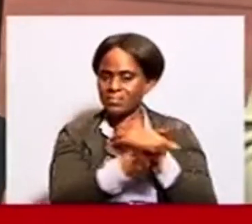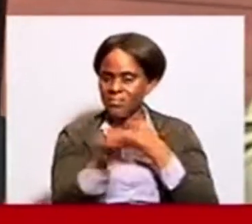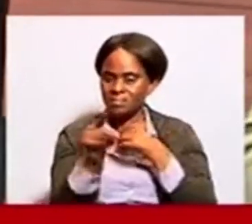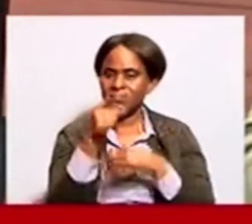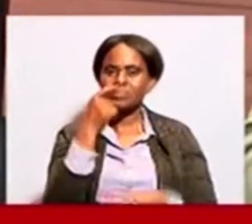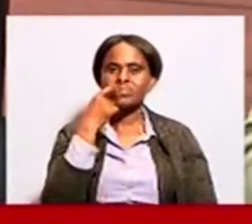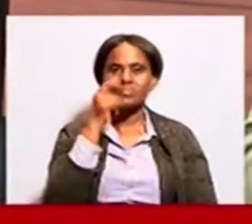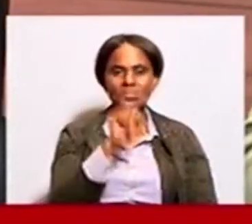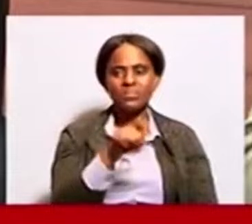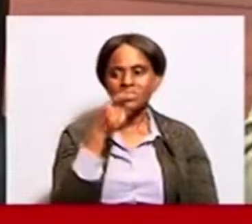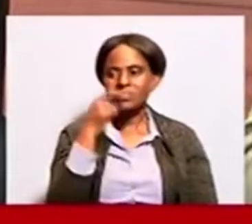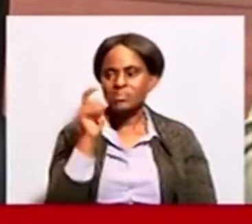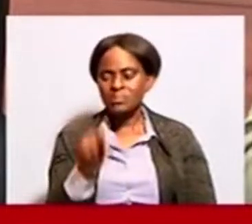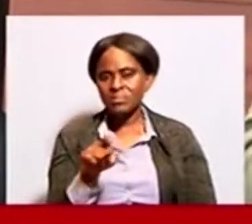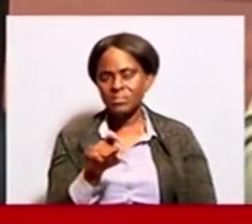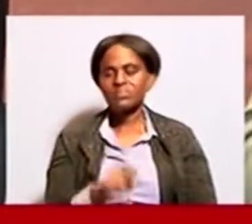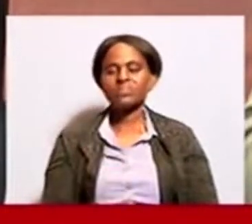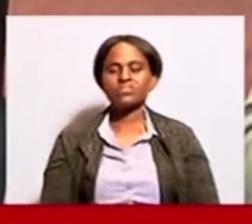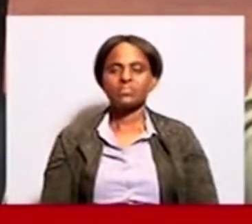instructions to the contractor?